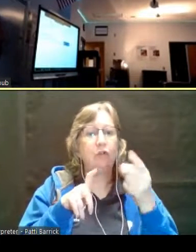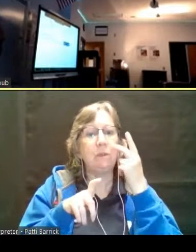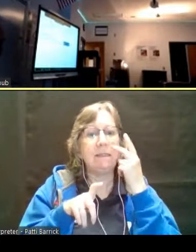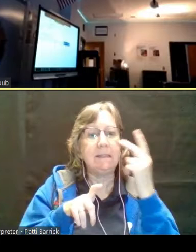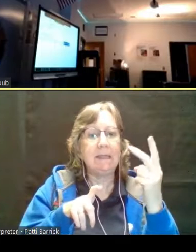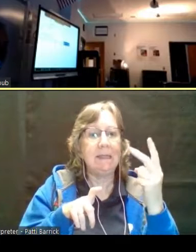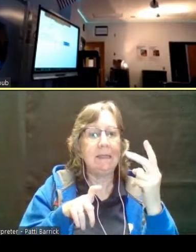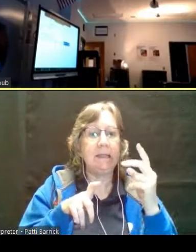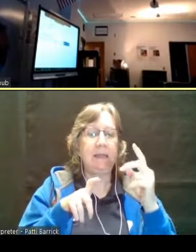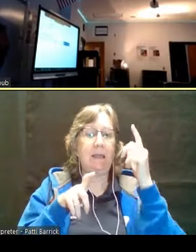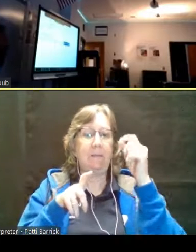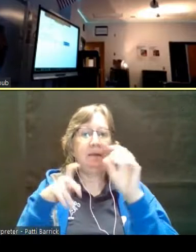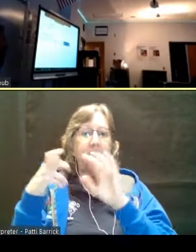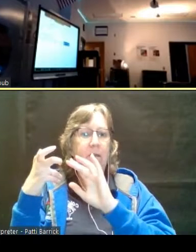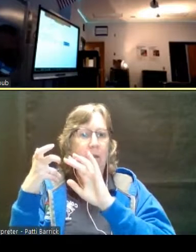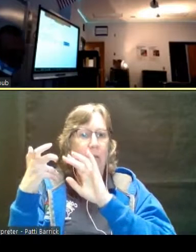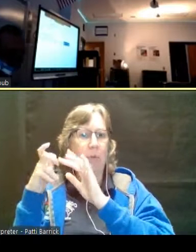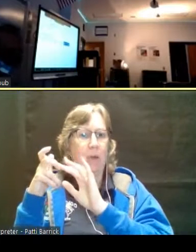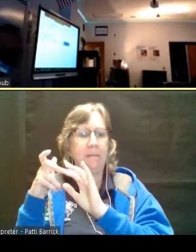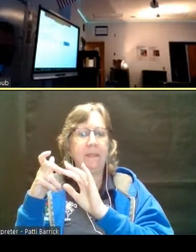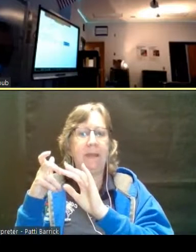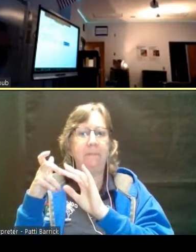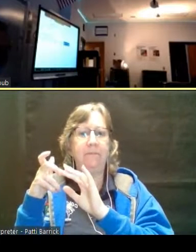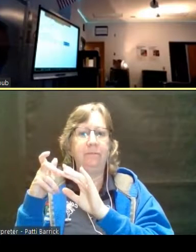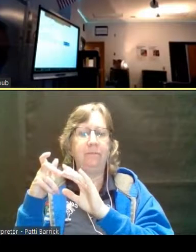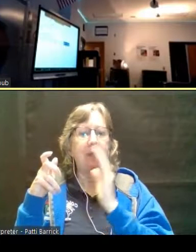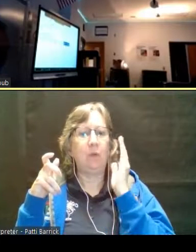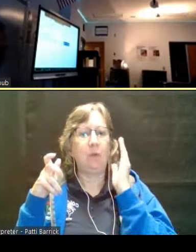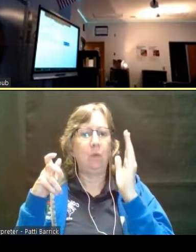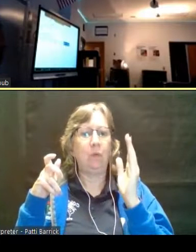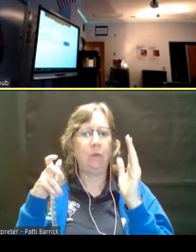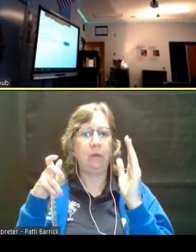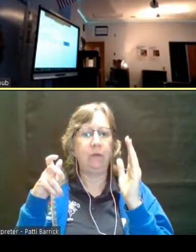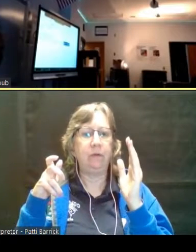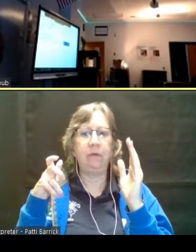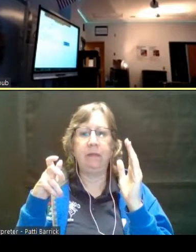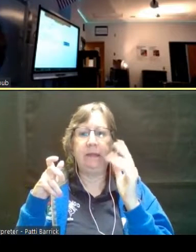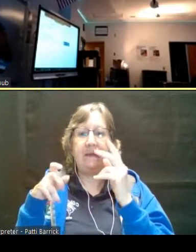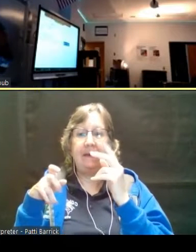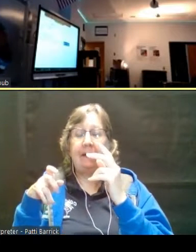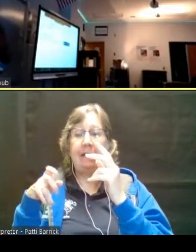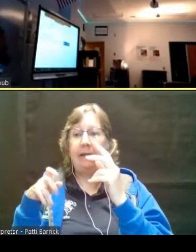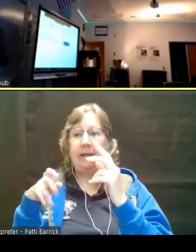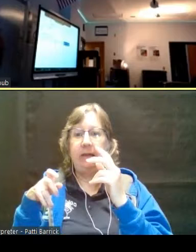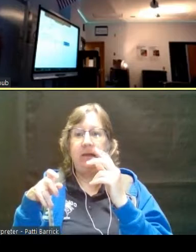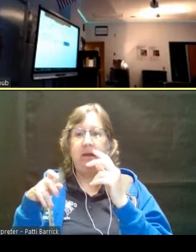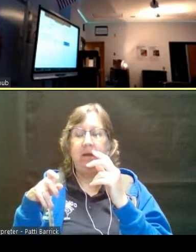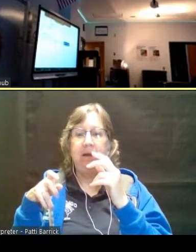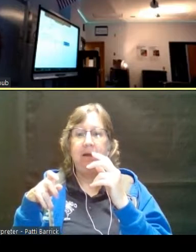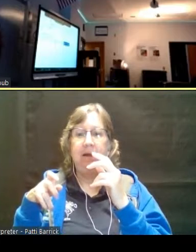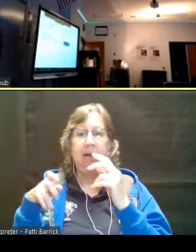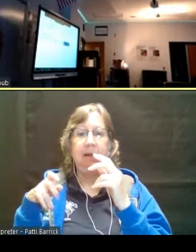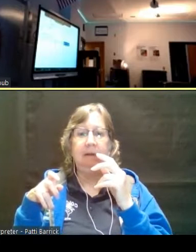because the website is, the website is going to say the reference stuff in here, don't show this,